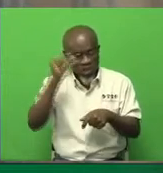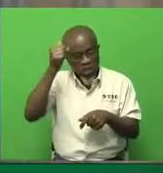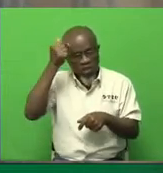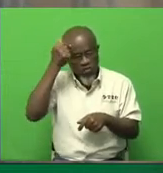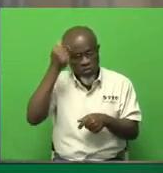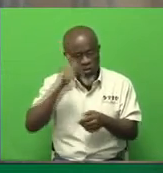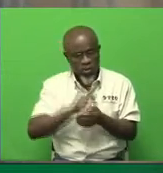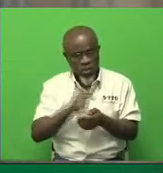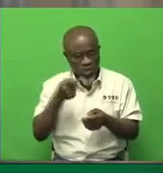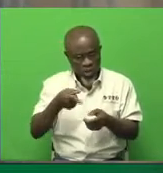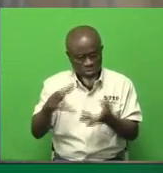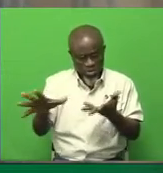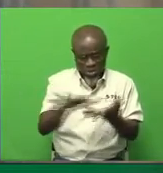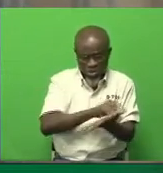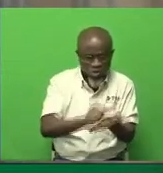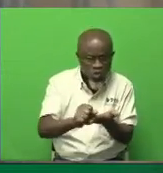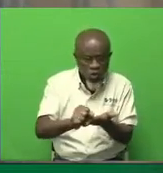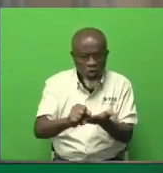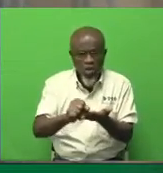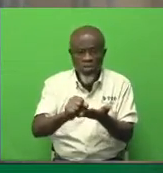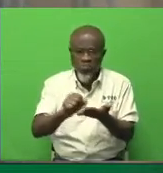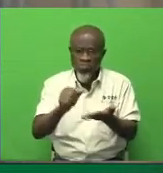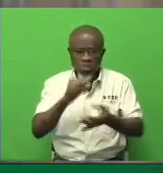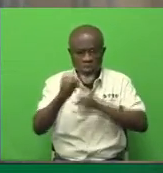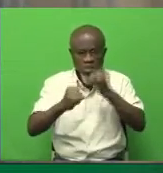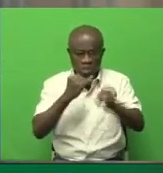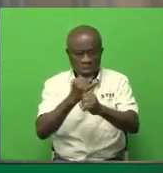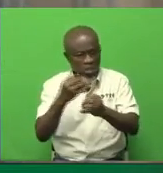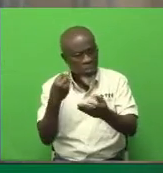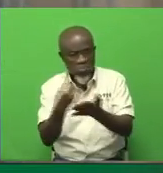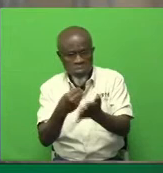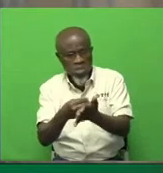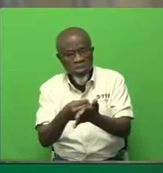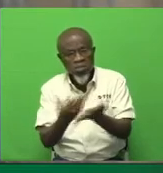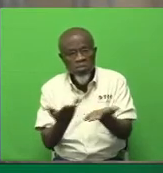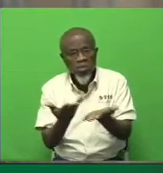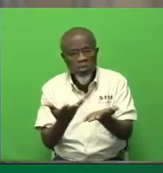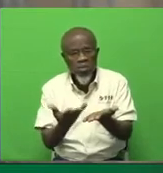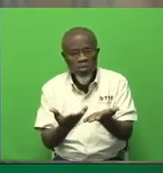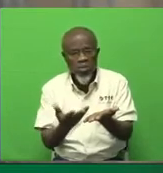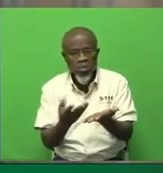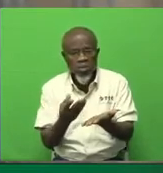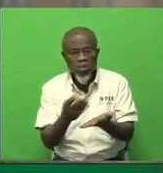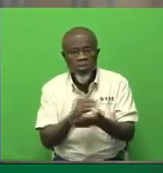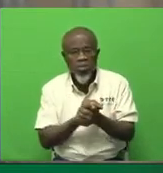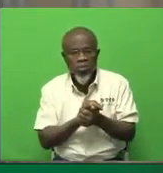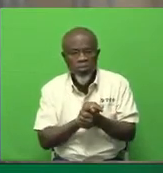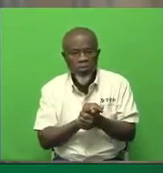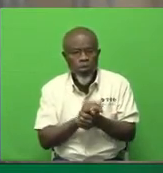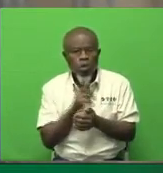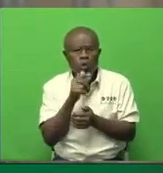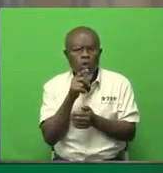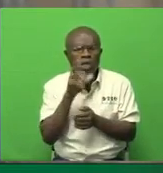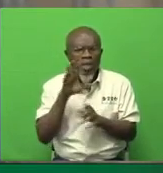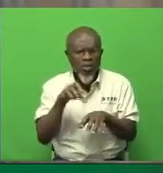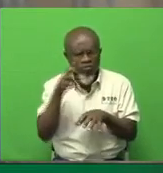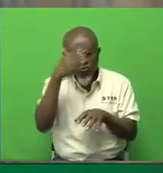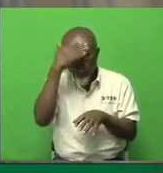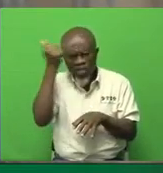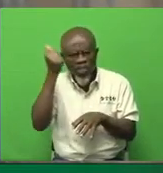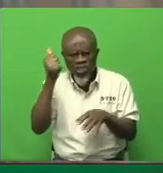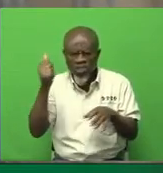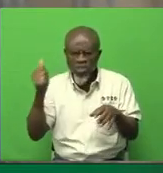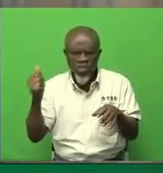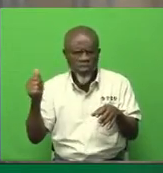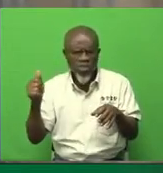exchange generators to protect private interests who can ever forget the greatest tragedy to hit Trinidad and